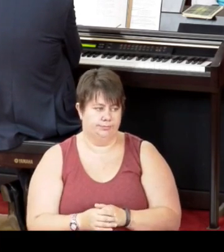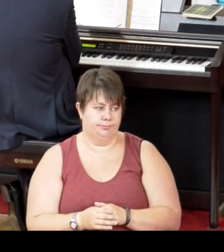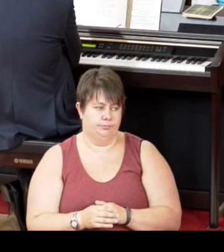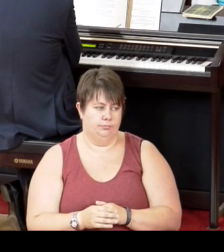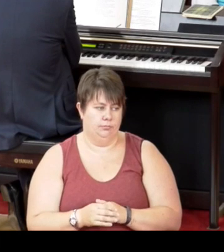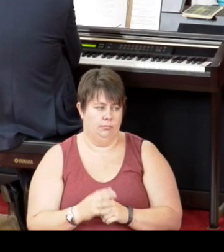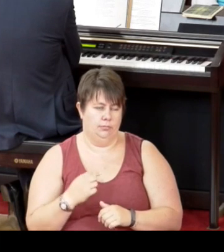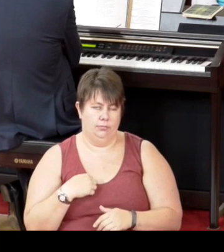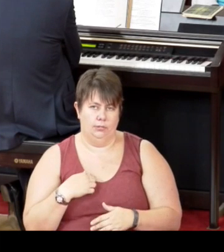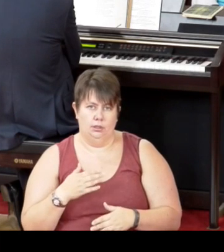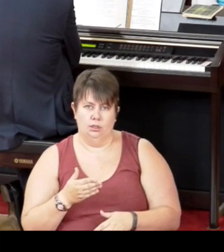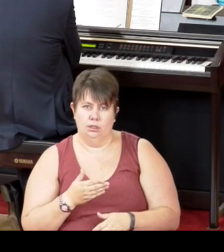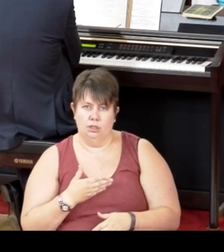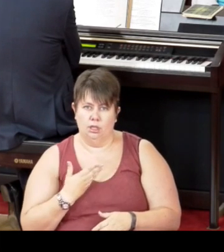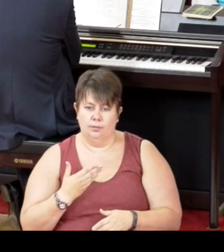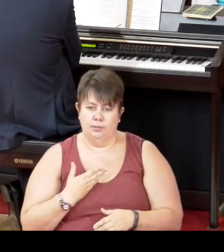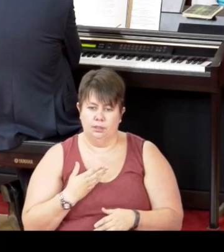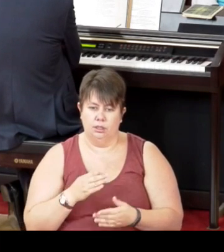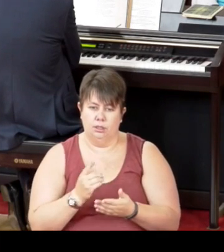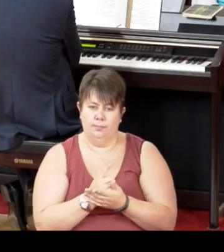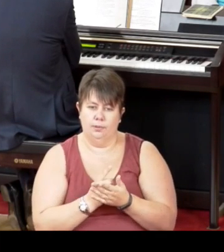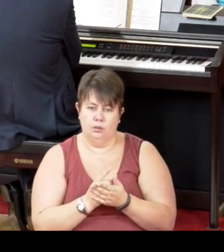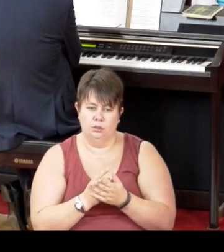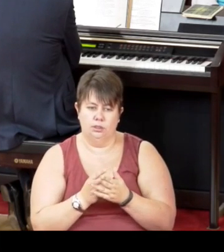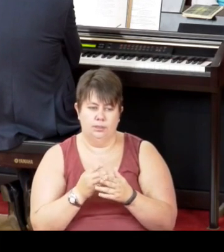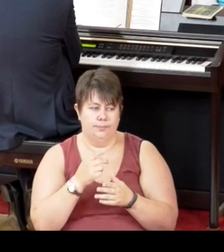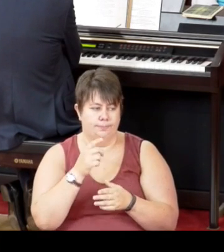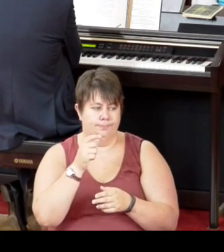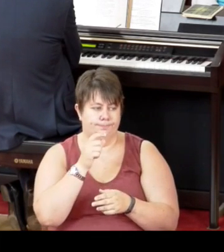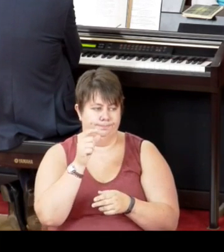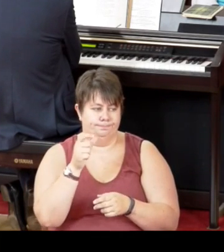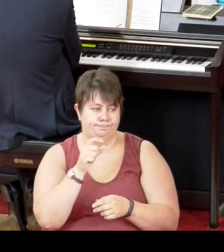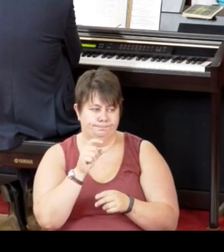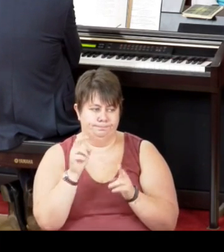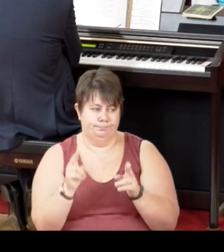We were grieved by the death of Father Jacques Hamel,